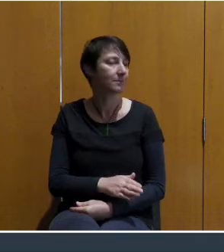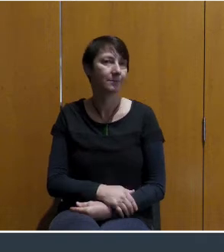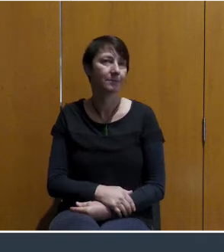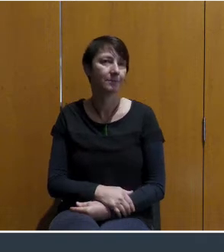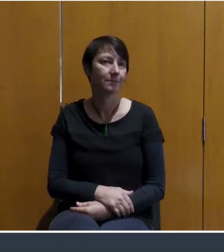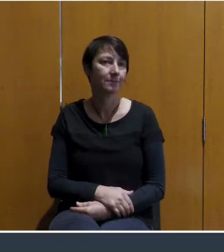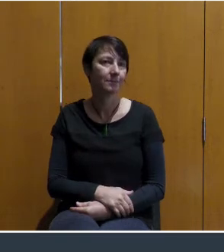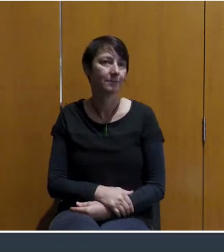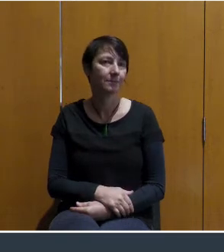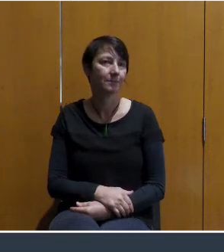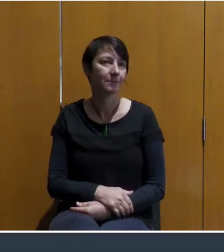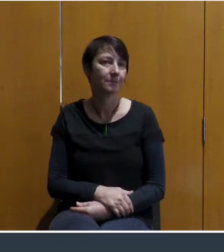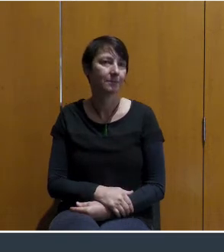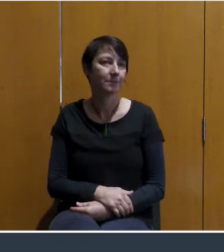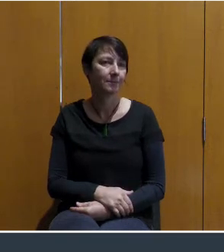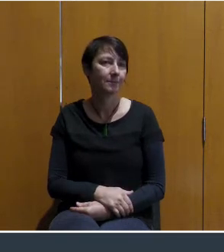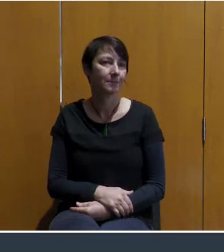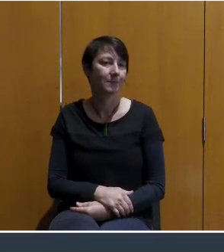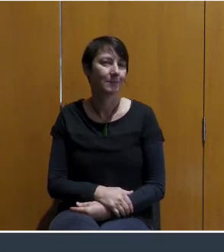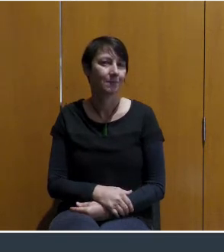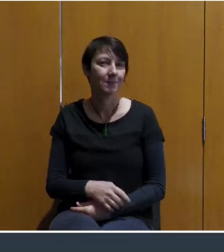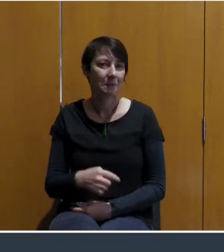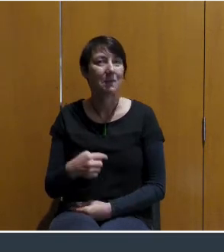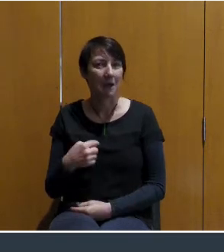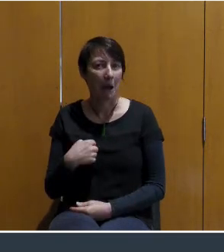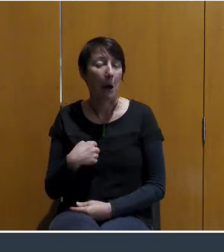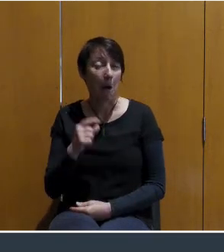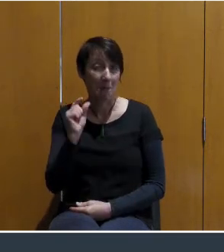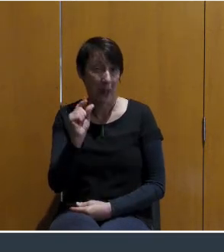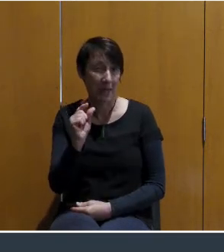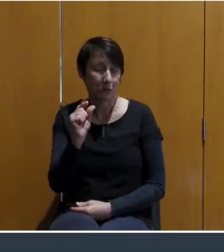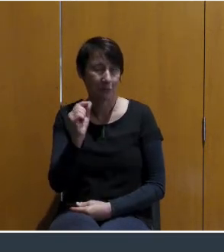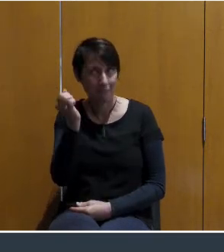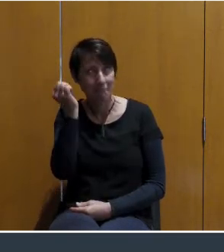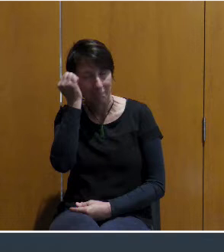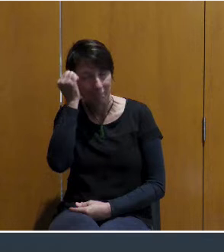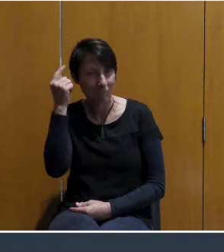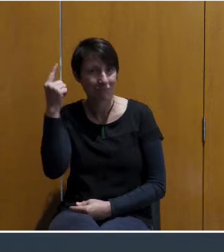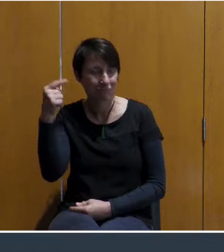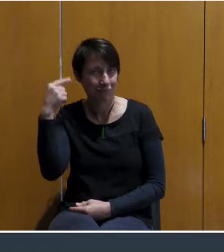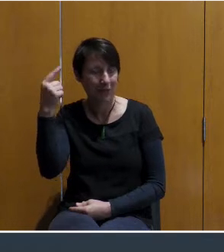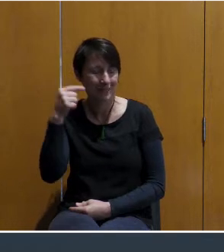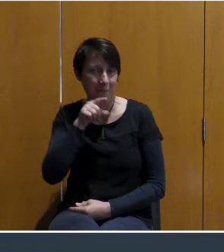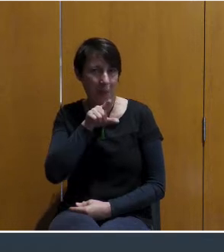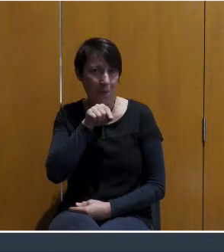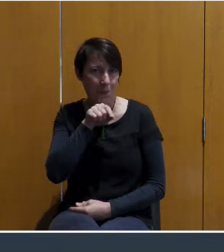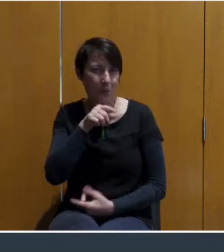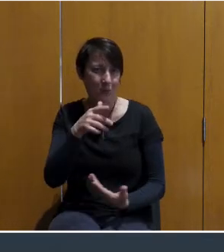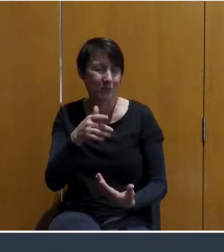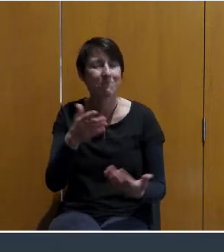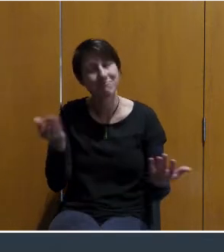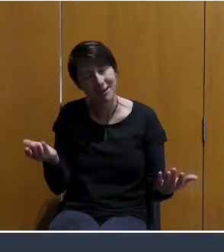like, I think I'm a bit of a nutter, really, and I'm sure I know there's people in our street that do,